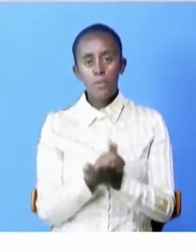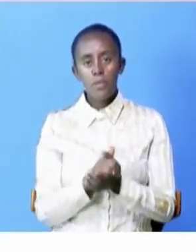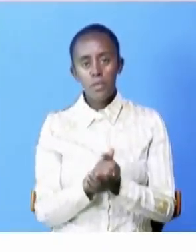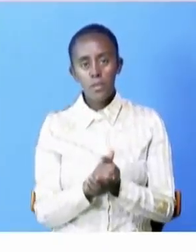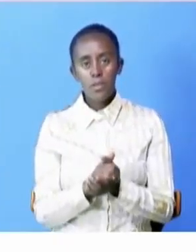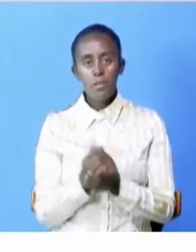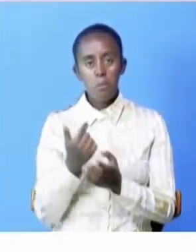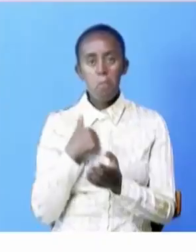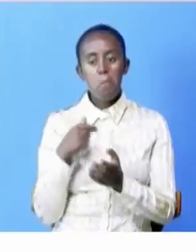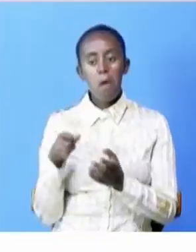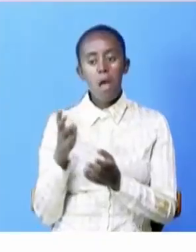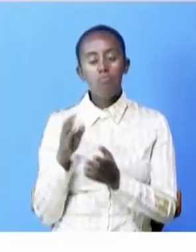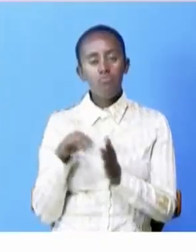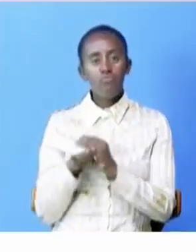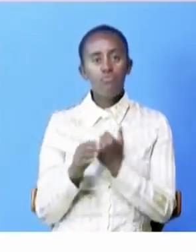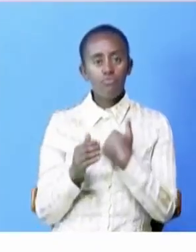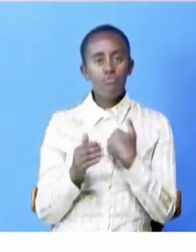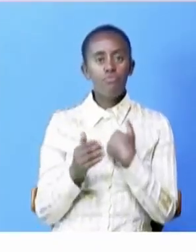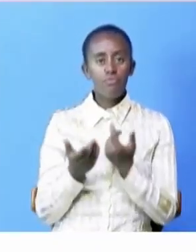in my bank.